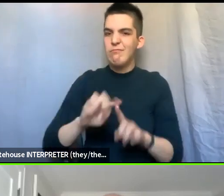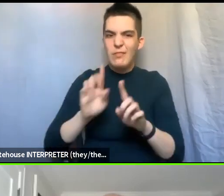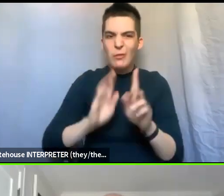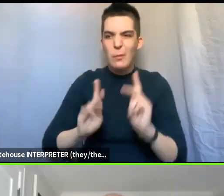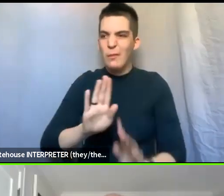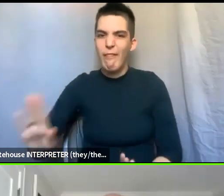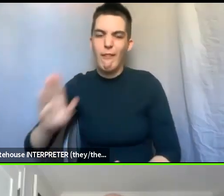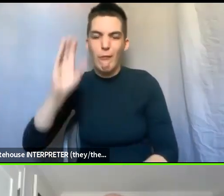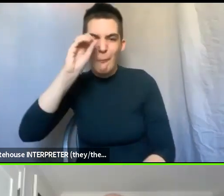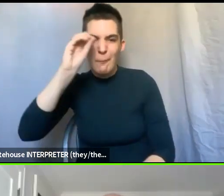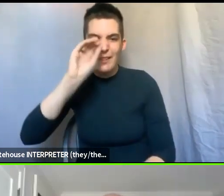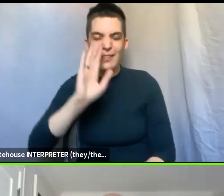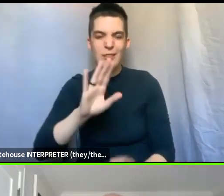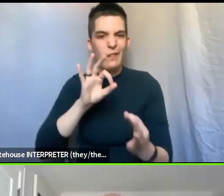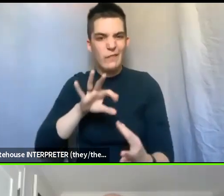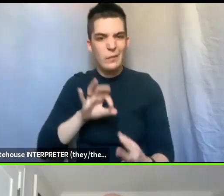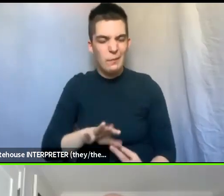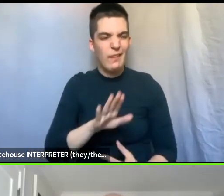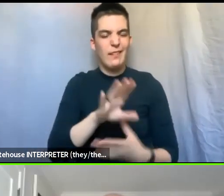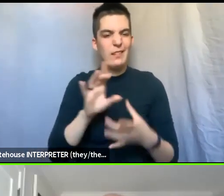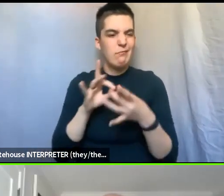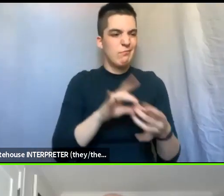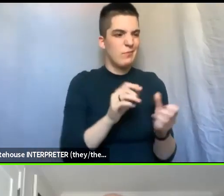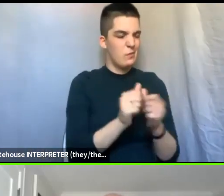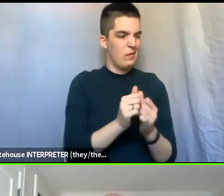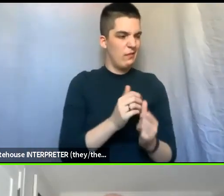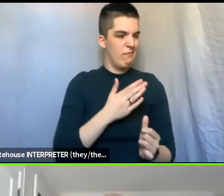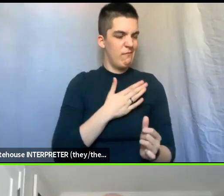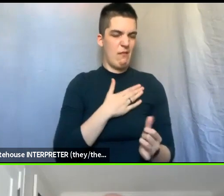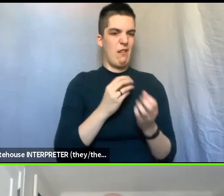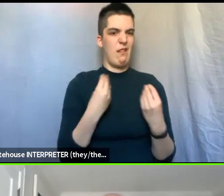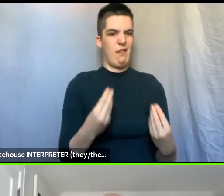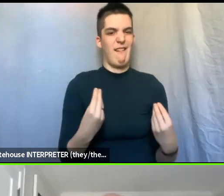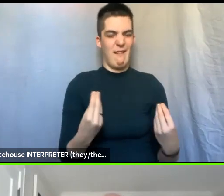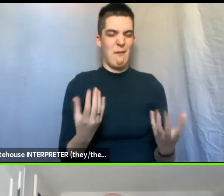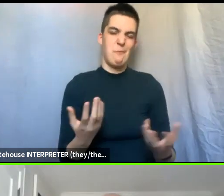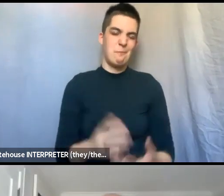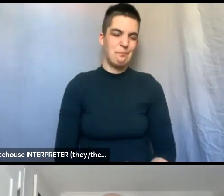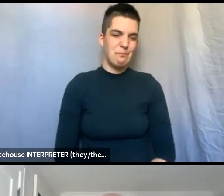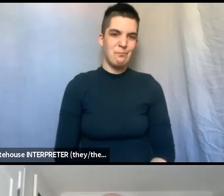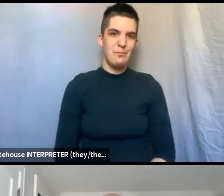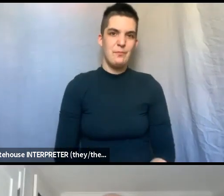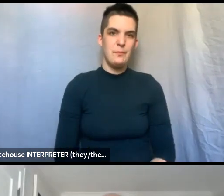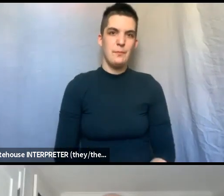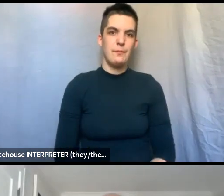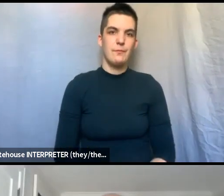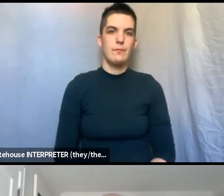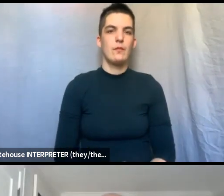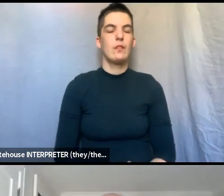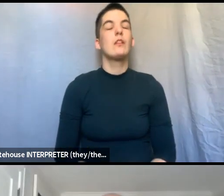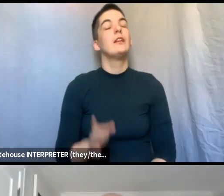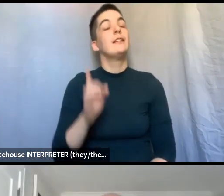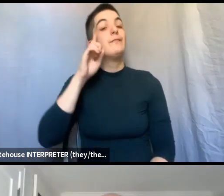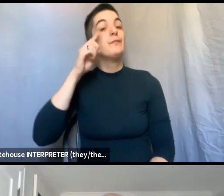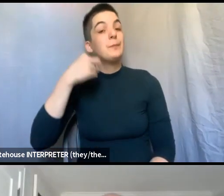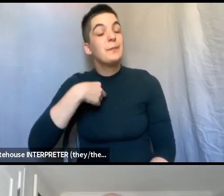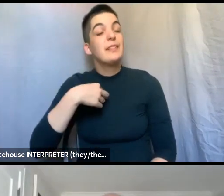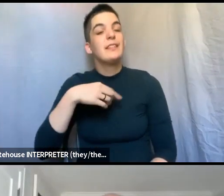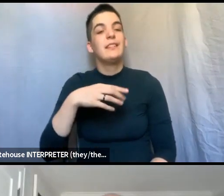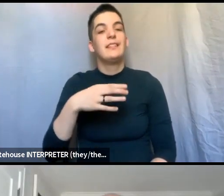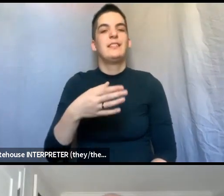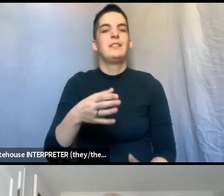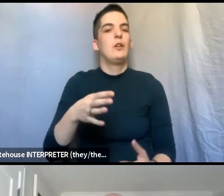going forward into our work from now on. Oh, Anne? to go from the sublime to the